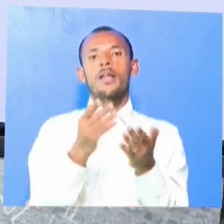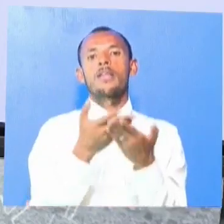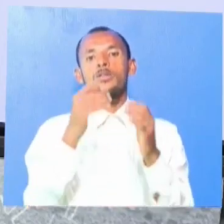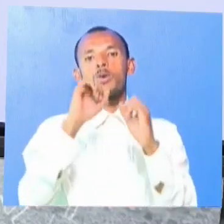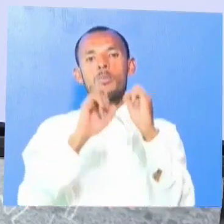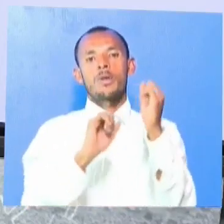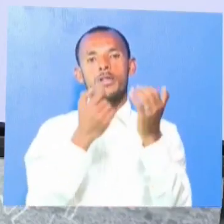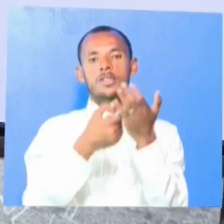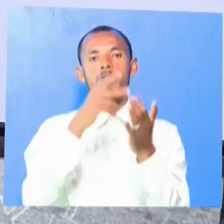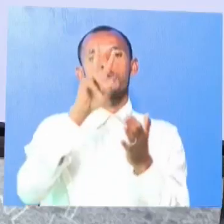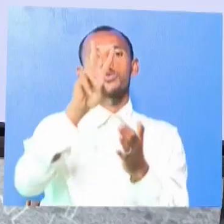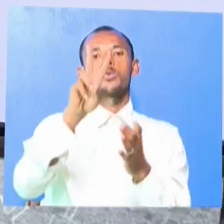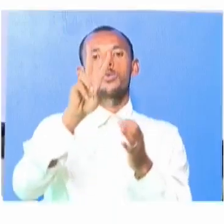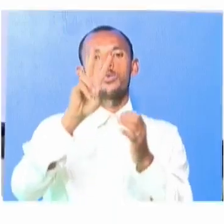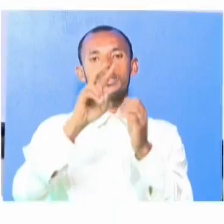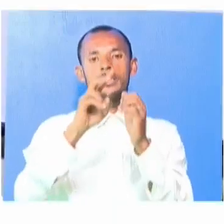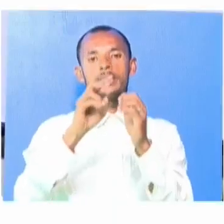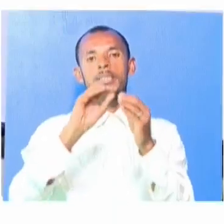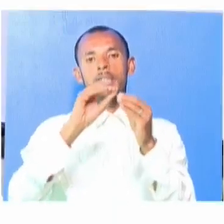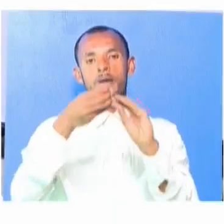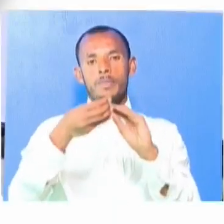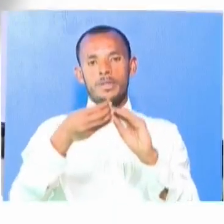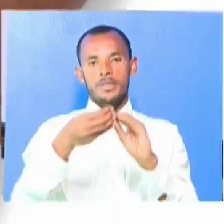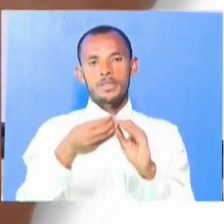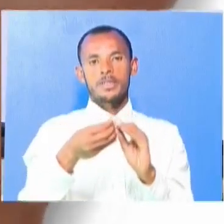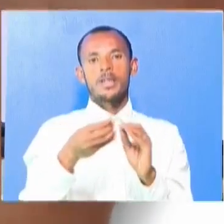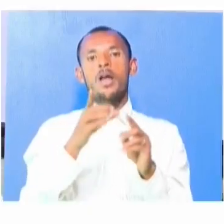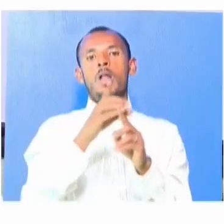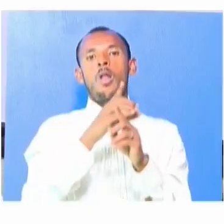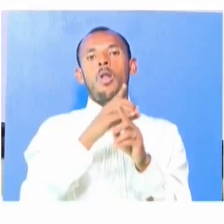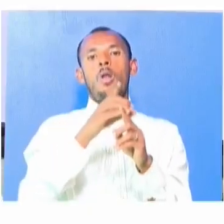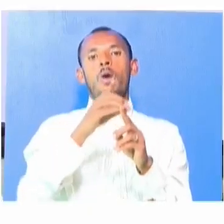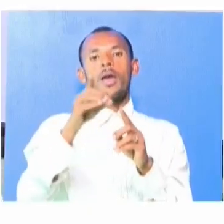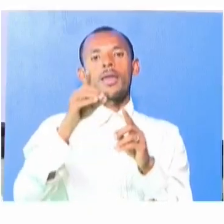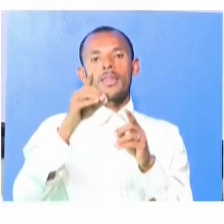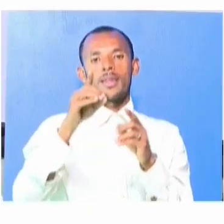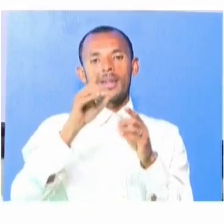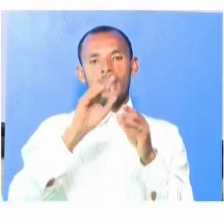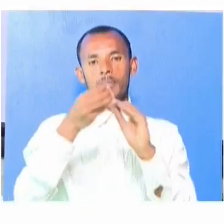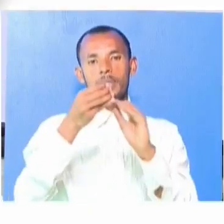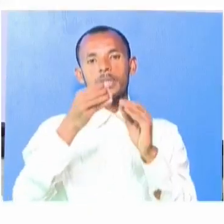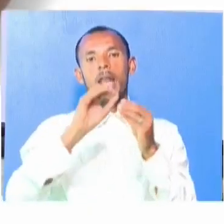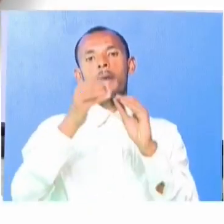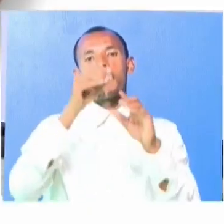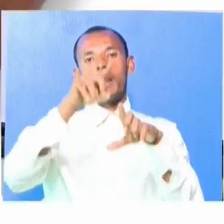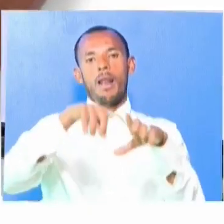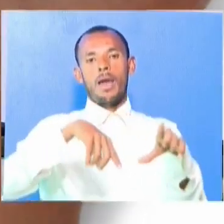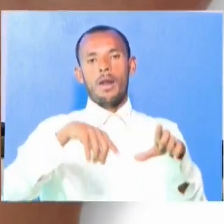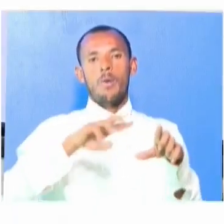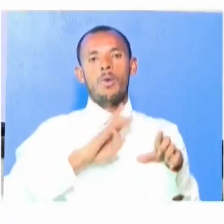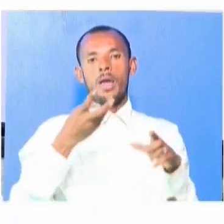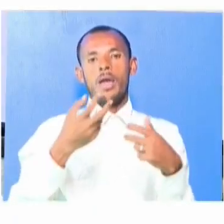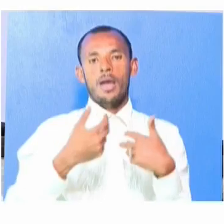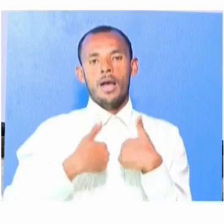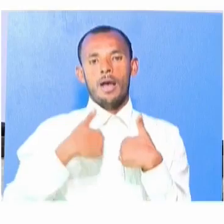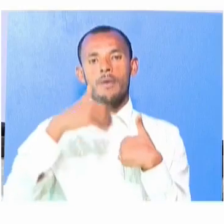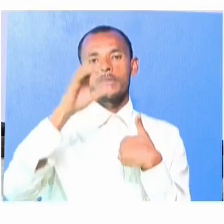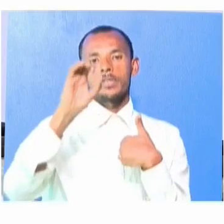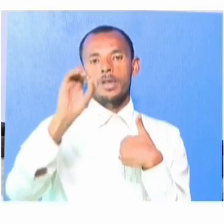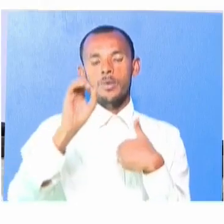numbers. Okay, let's just locate the numbers on number line. We have 0 here,